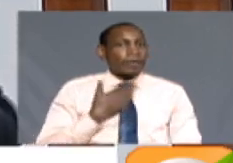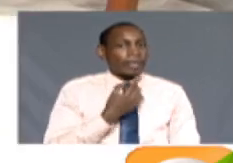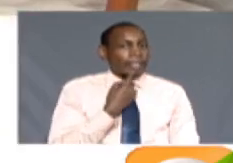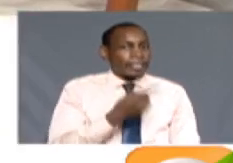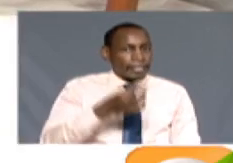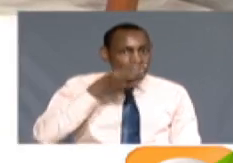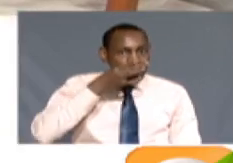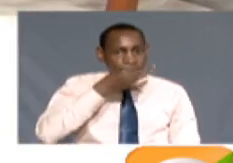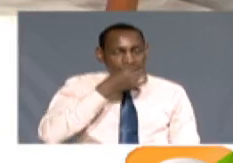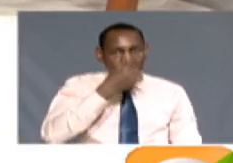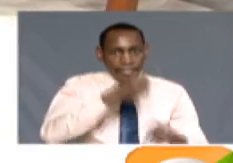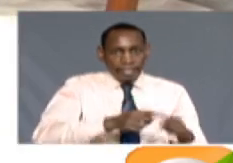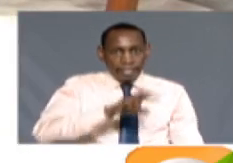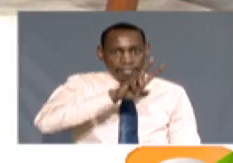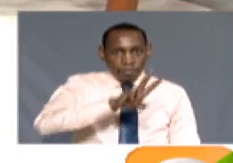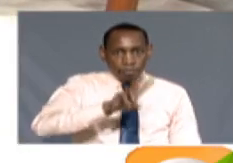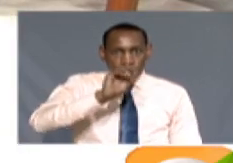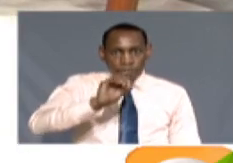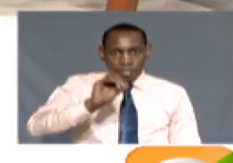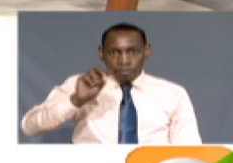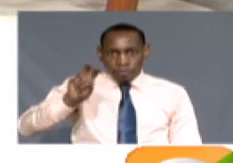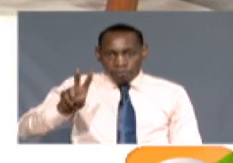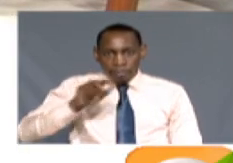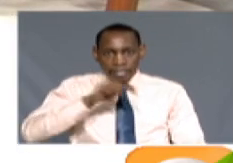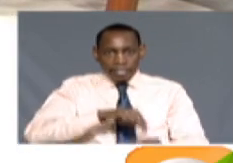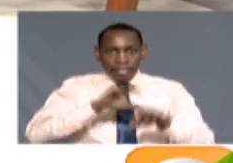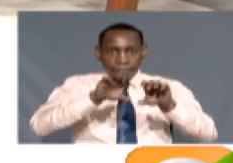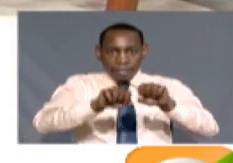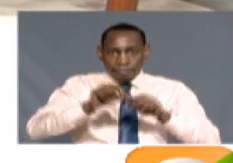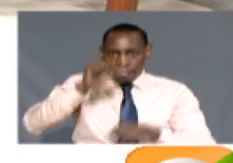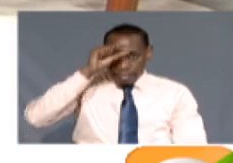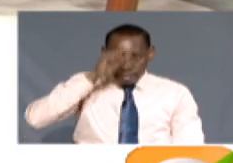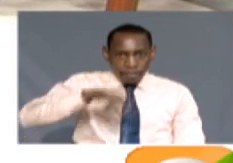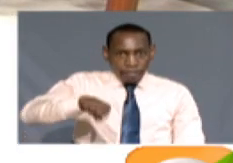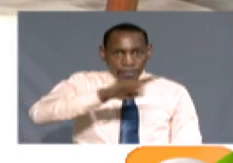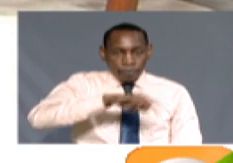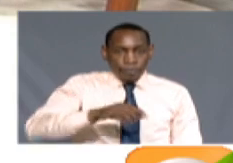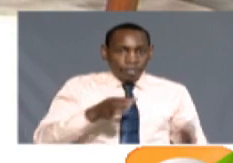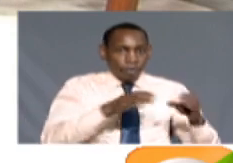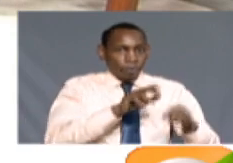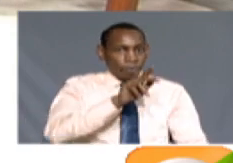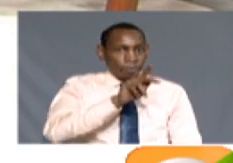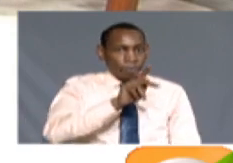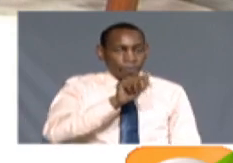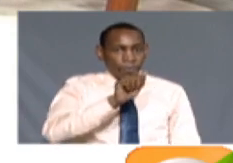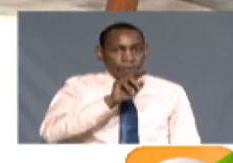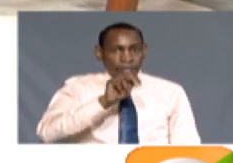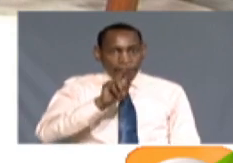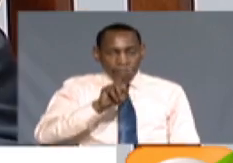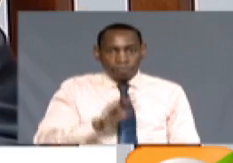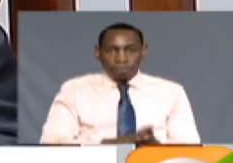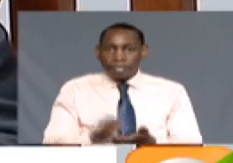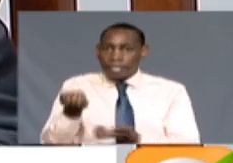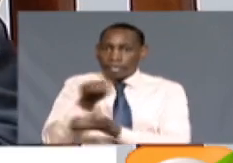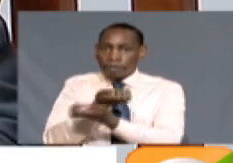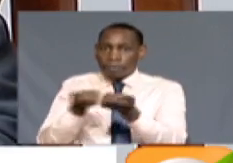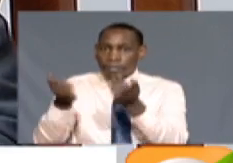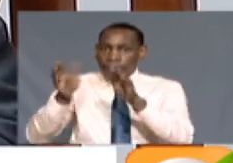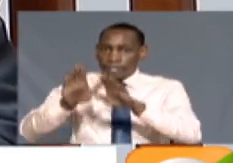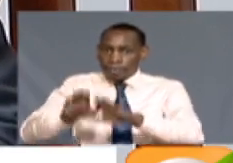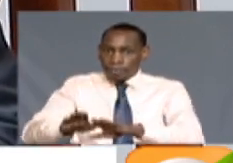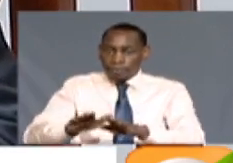Kibaki in 2002, when he took over government, we in KANU, because I'm KANU, we had run down economy. We